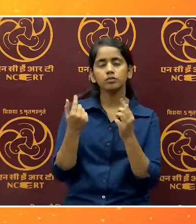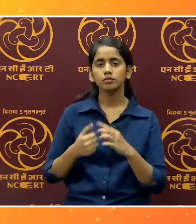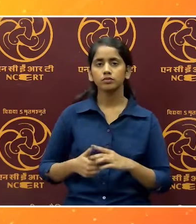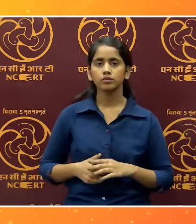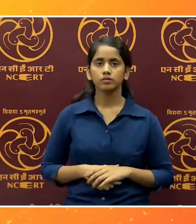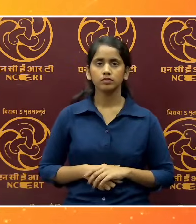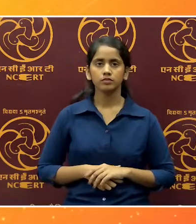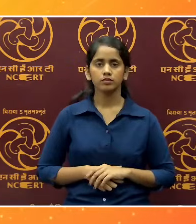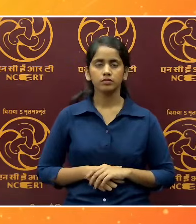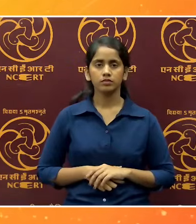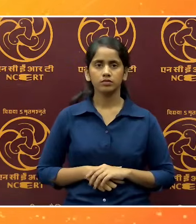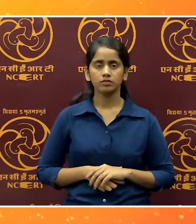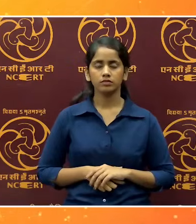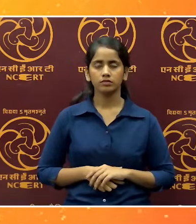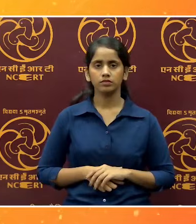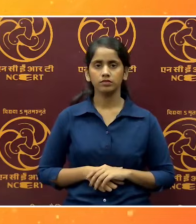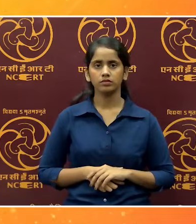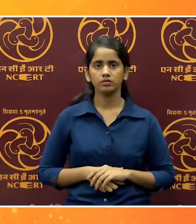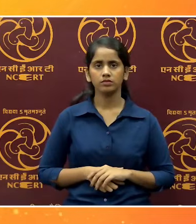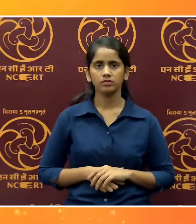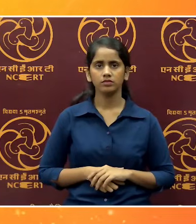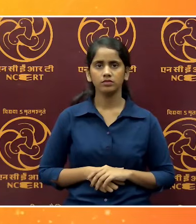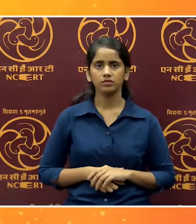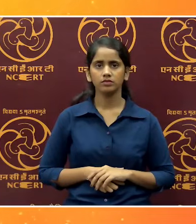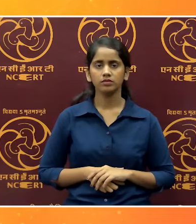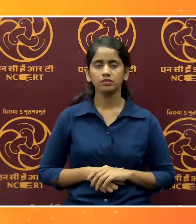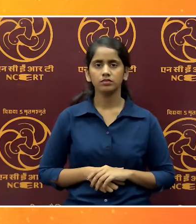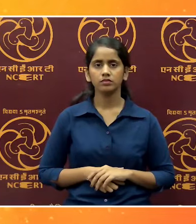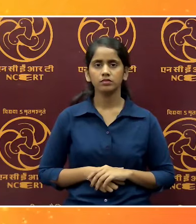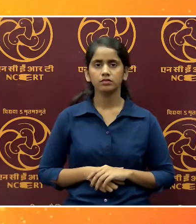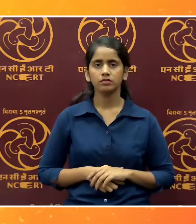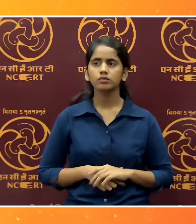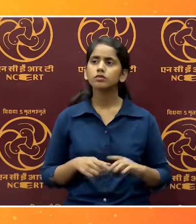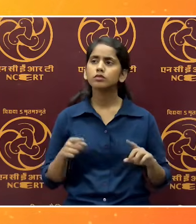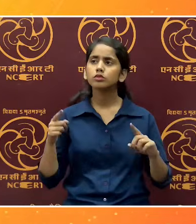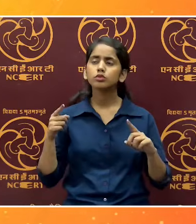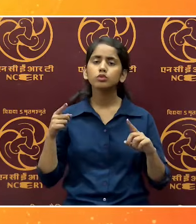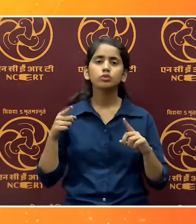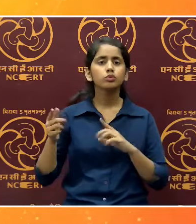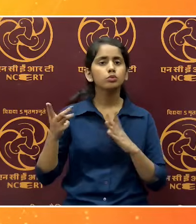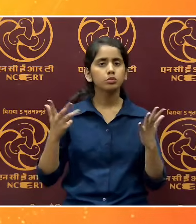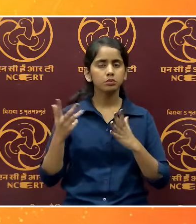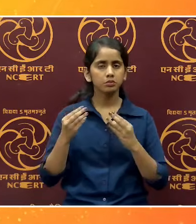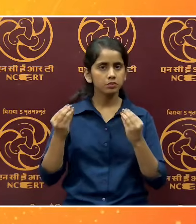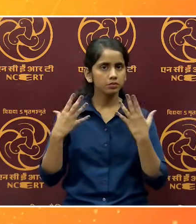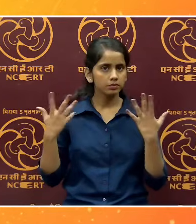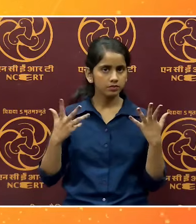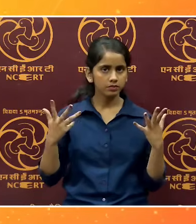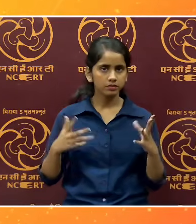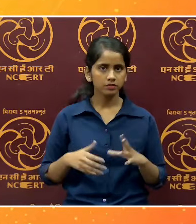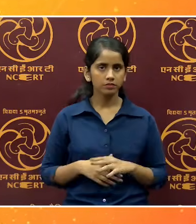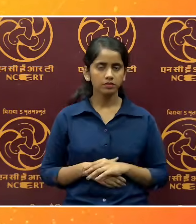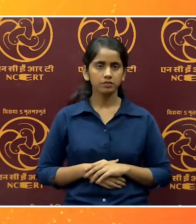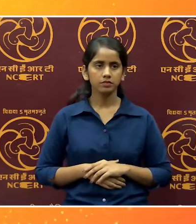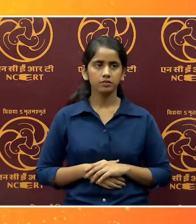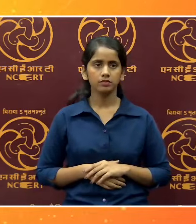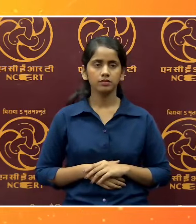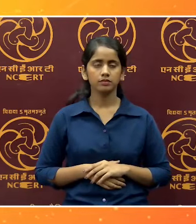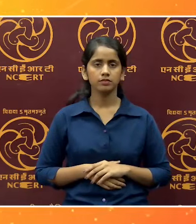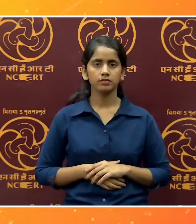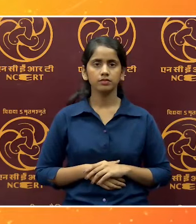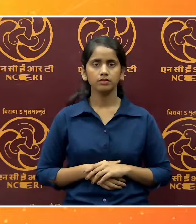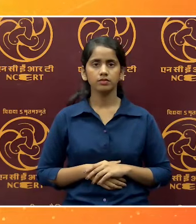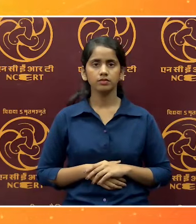Okay, all right. What else do you have, ma'am? So, now just we repeat the new words I have